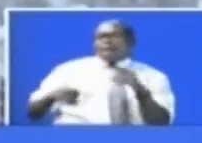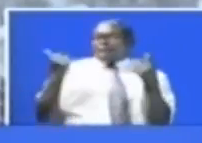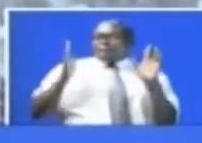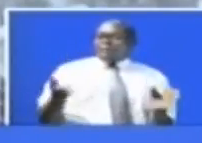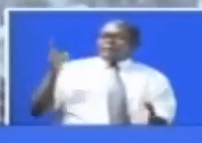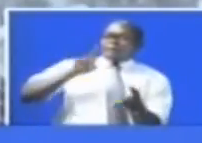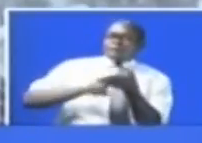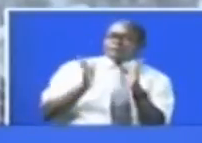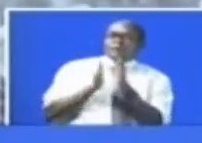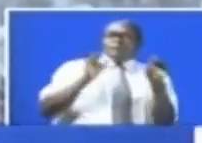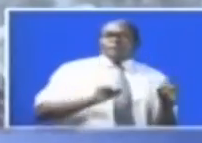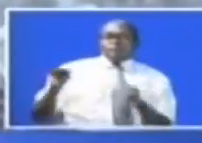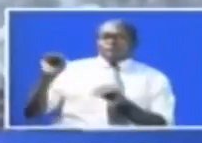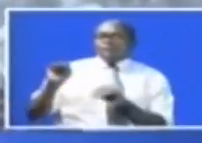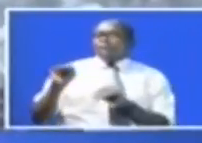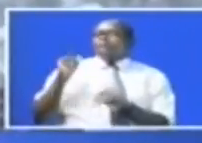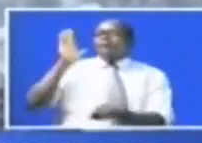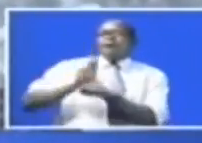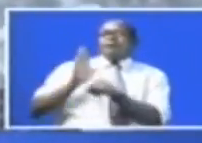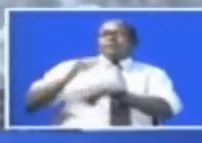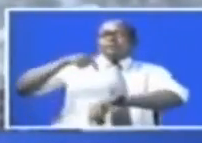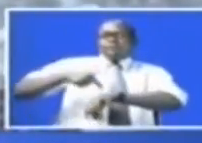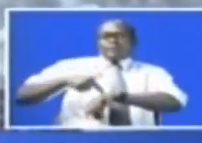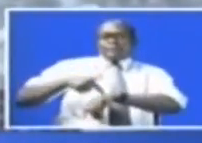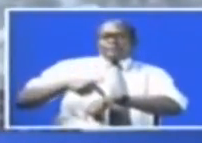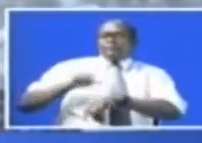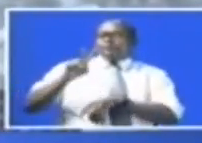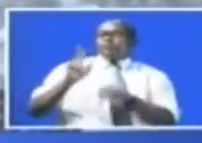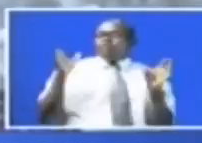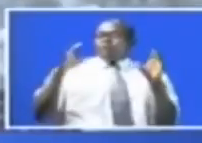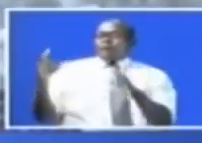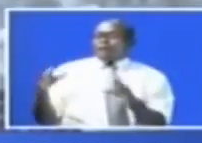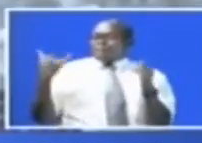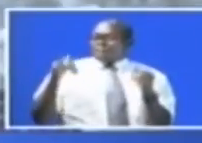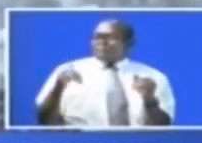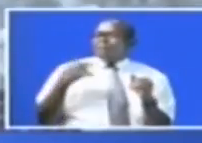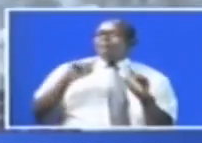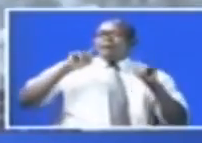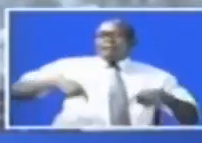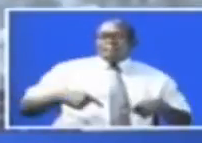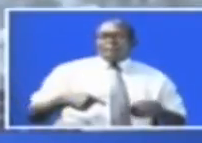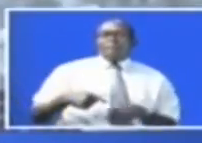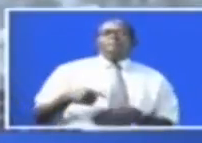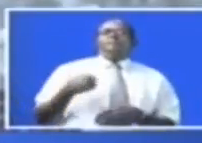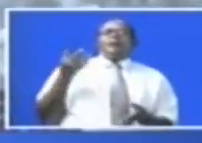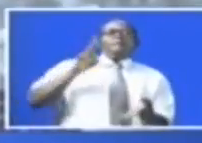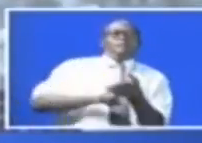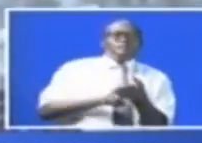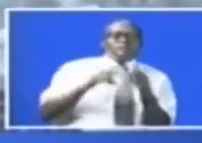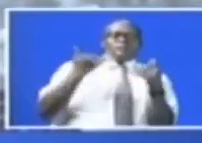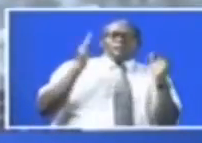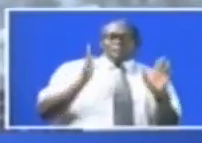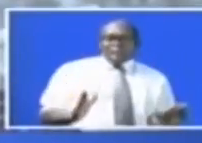player registrations and player transfers. You find that a lot of times two clubs claim that they have registered a player. You find a